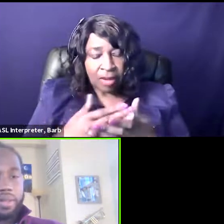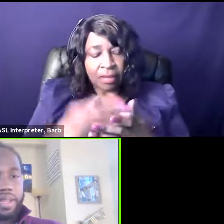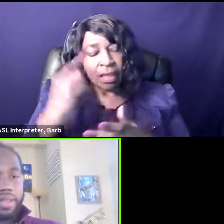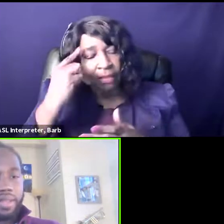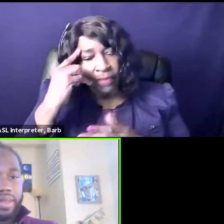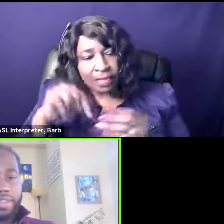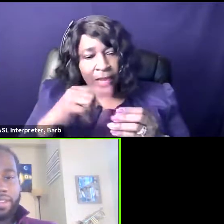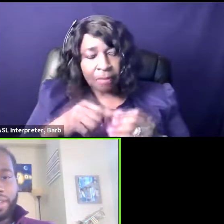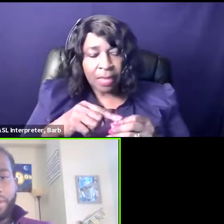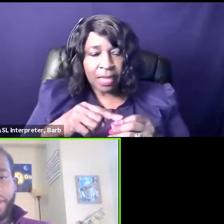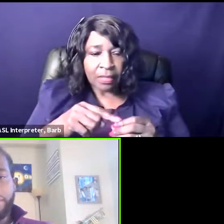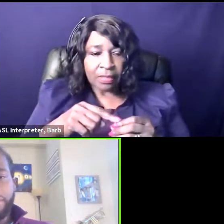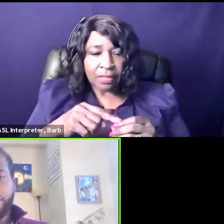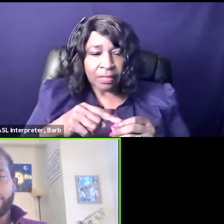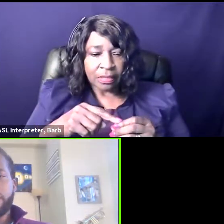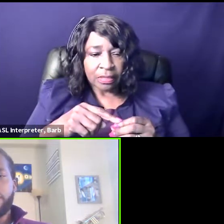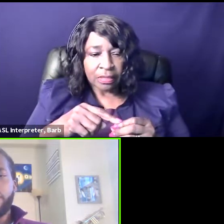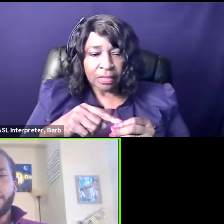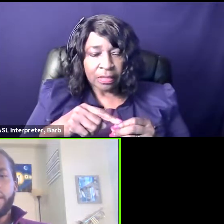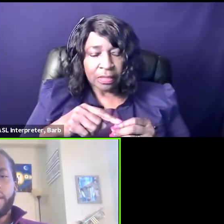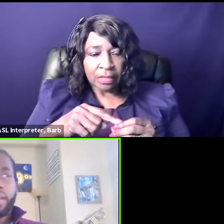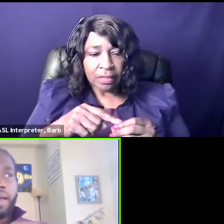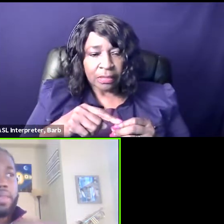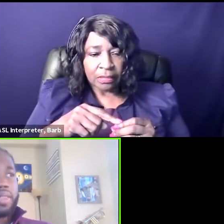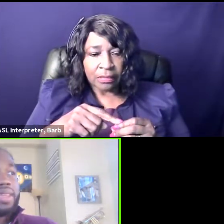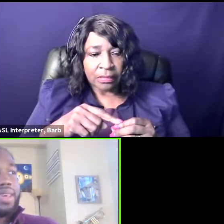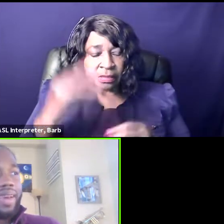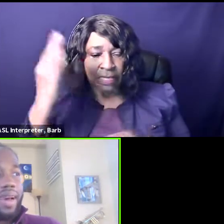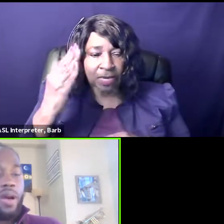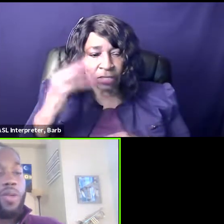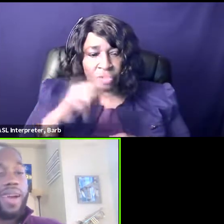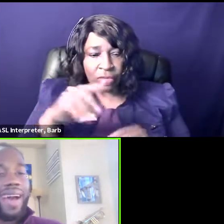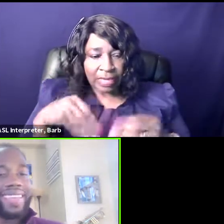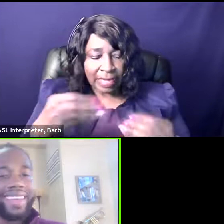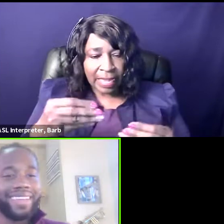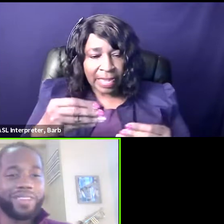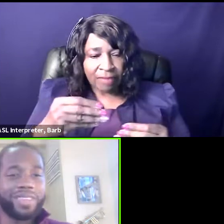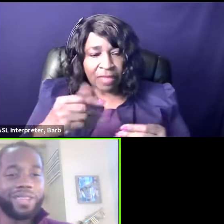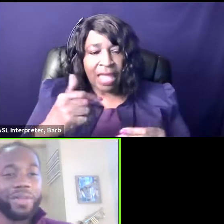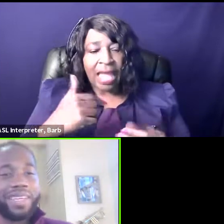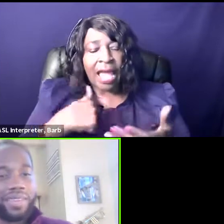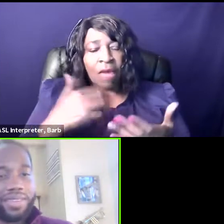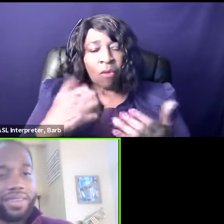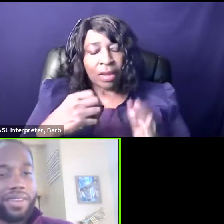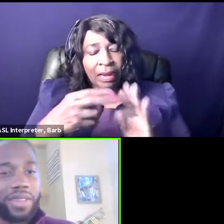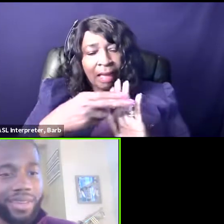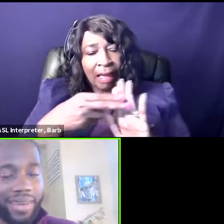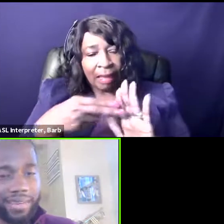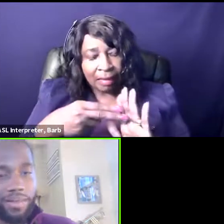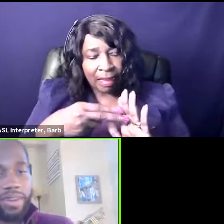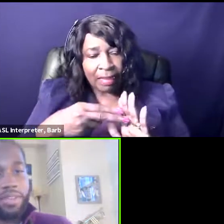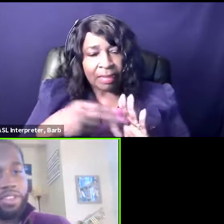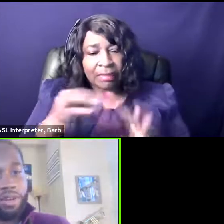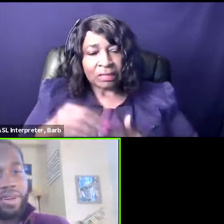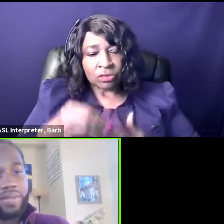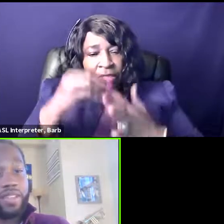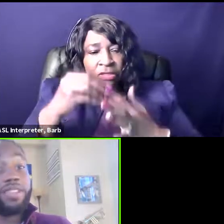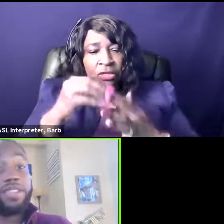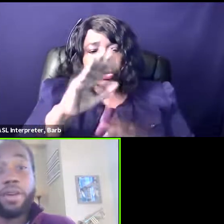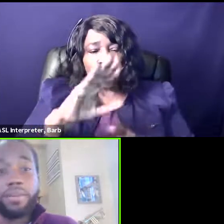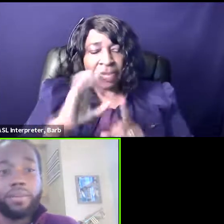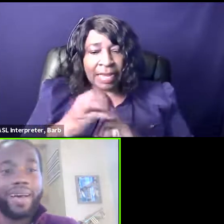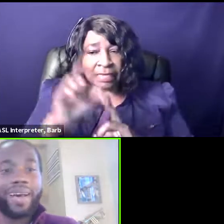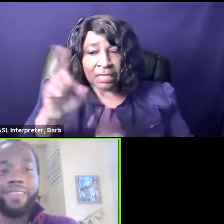particularly thinking about the lecture that you gave, I'm thinking I want to highlight, the uniqueness of your case, right, of Detroit